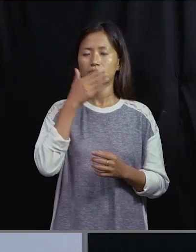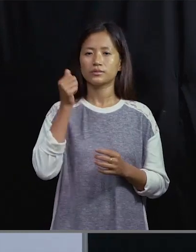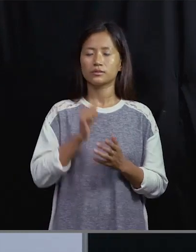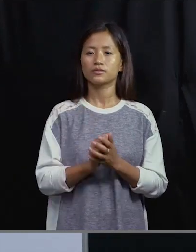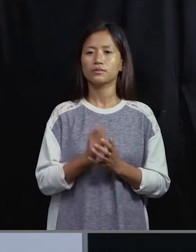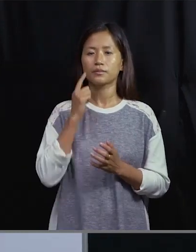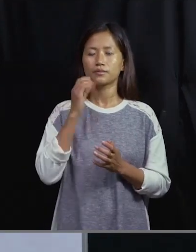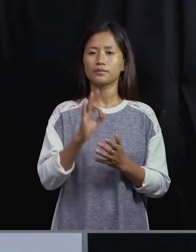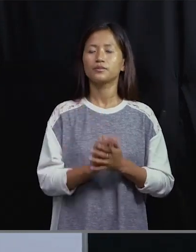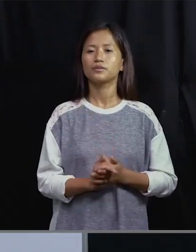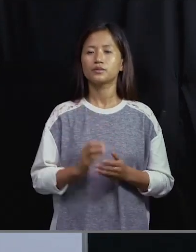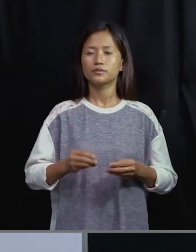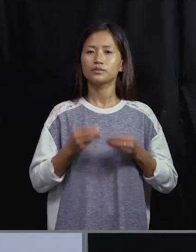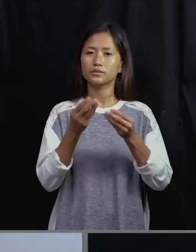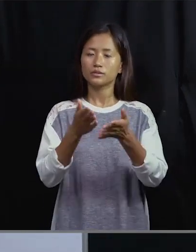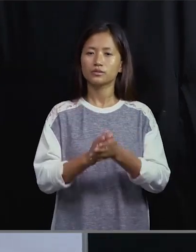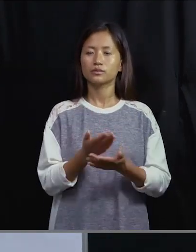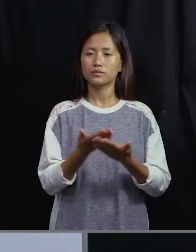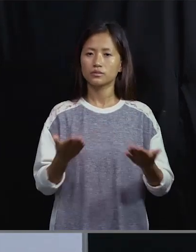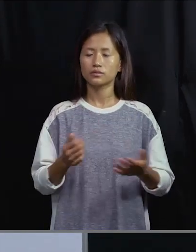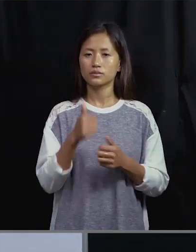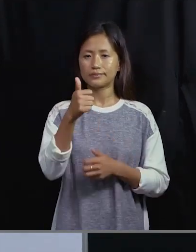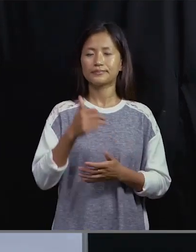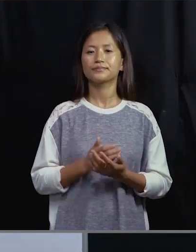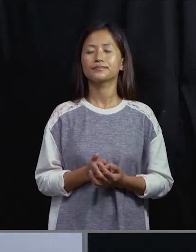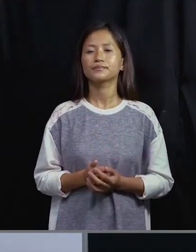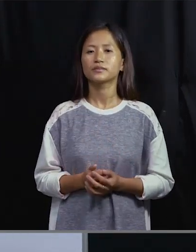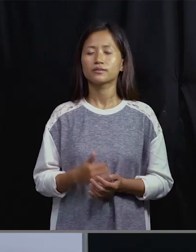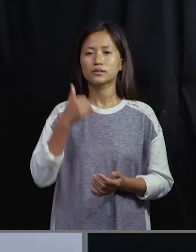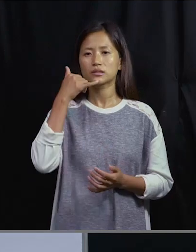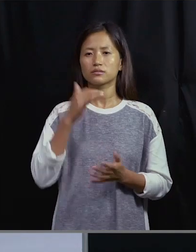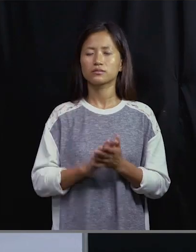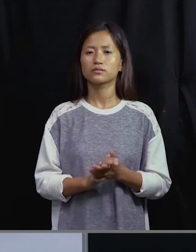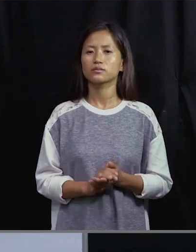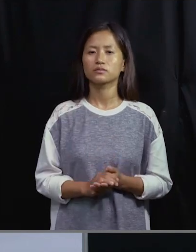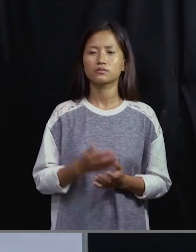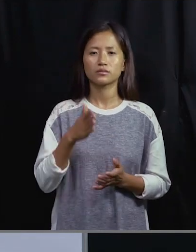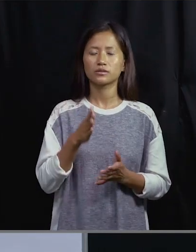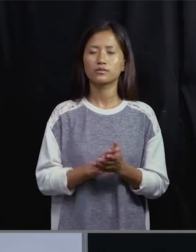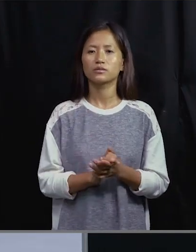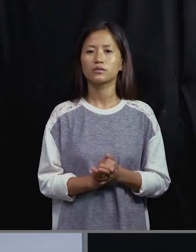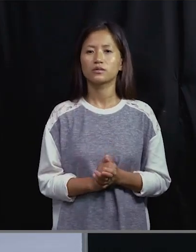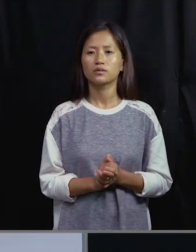important. Now they have already produced the goods, but if there is no telephone, if there is no,